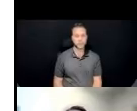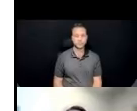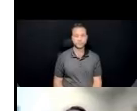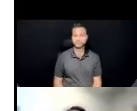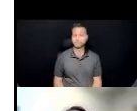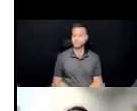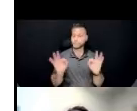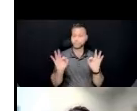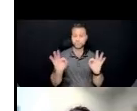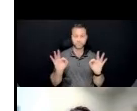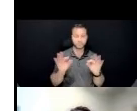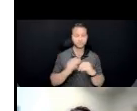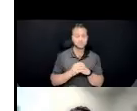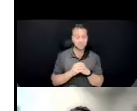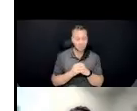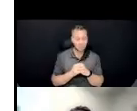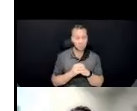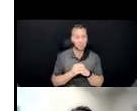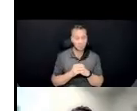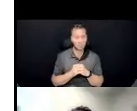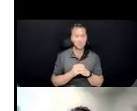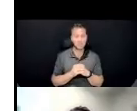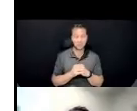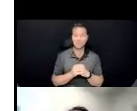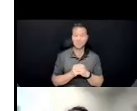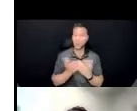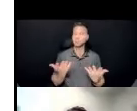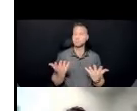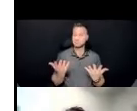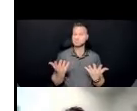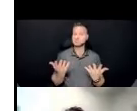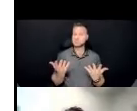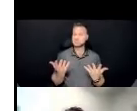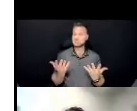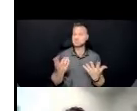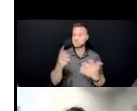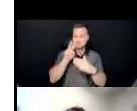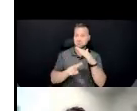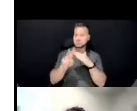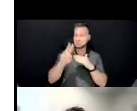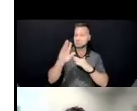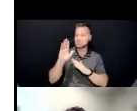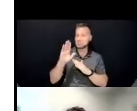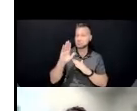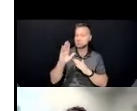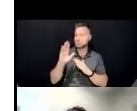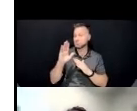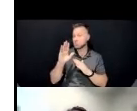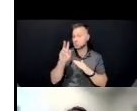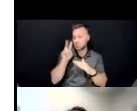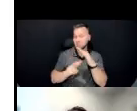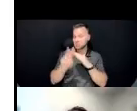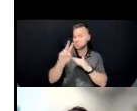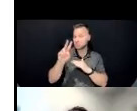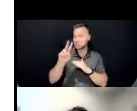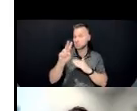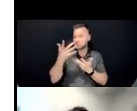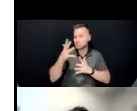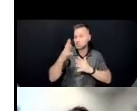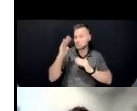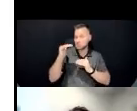Okay. So not surprisingly, it looks like the majority of folks selected immigrant communities,